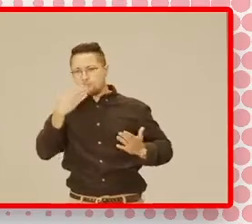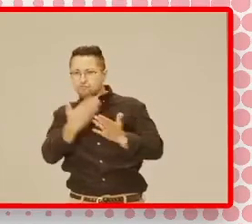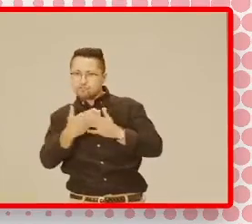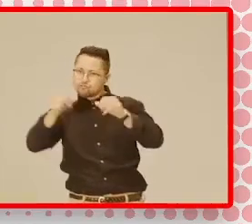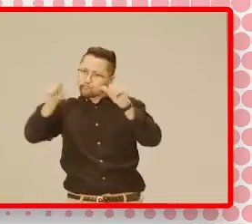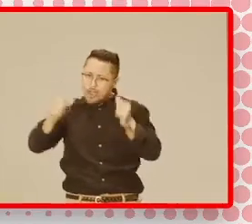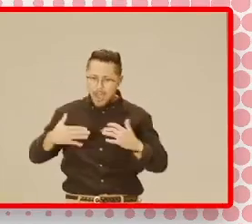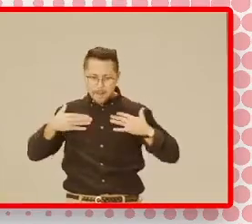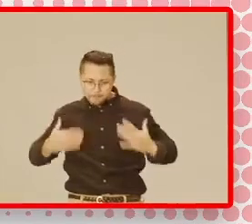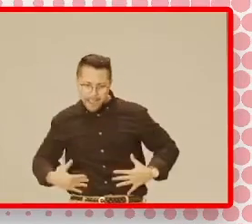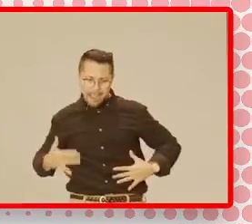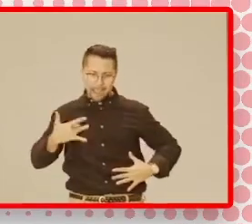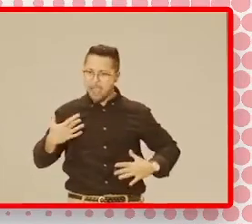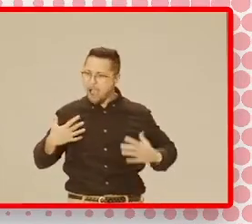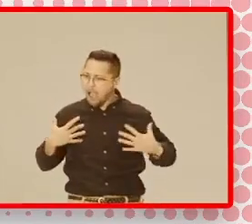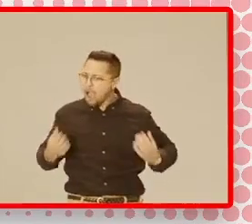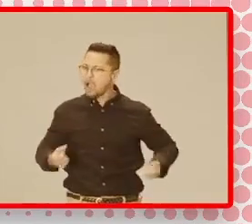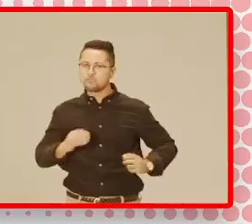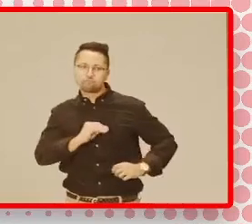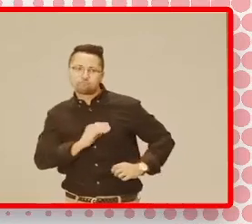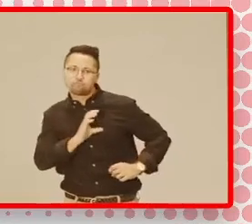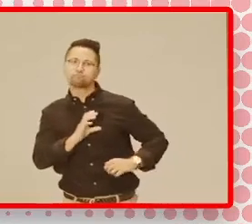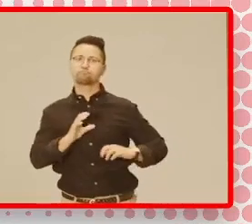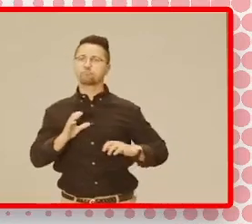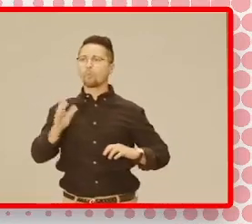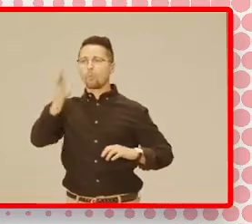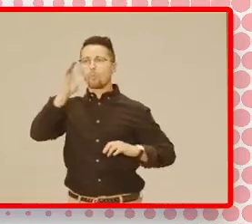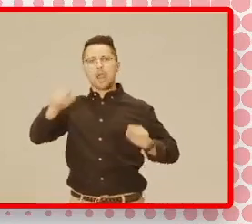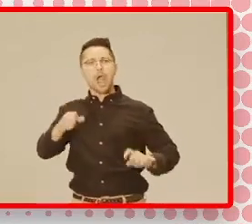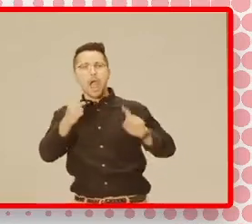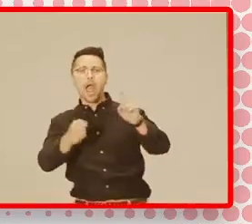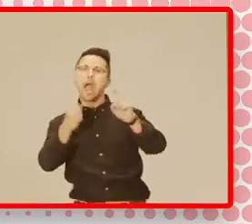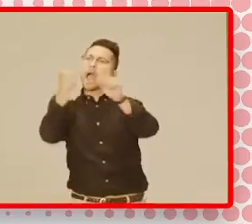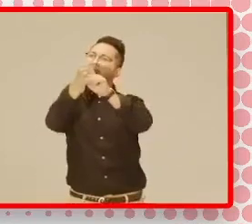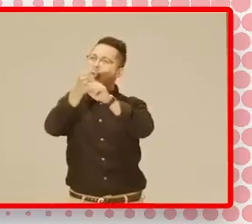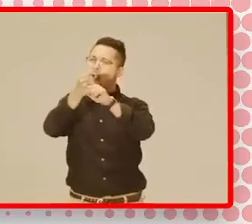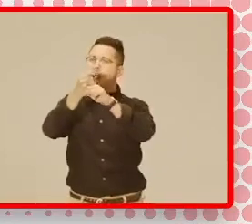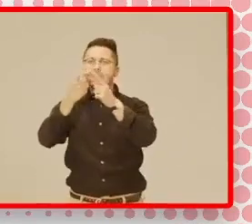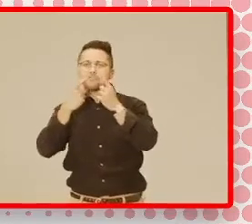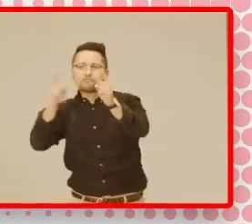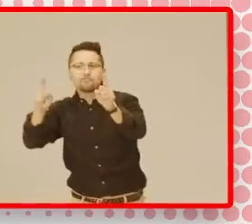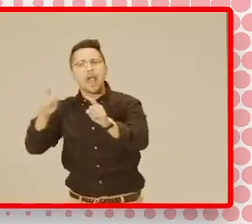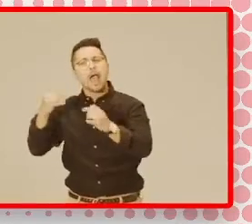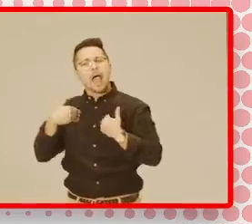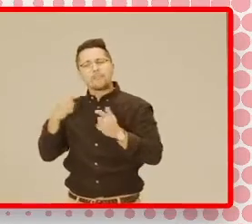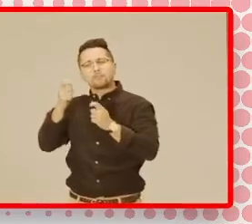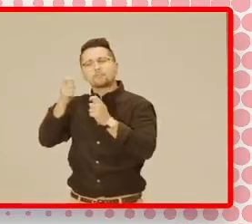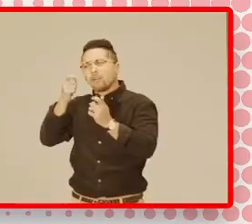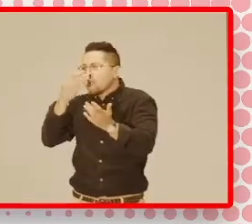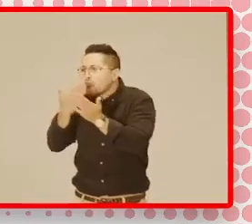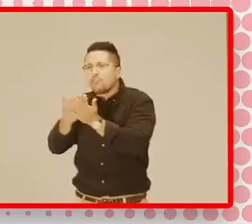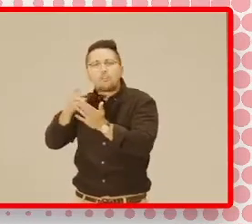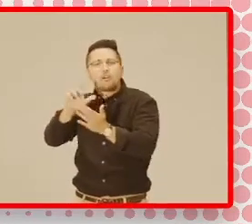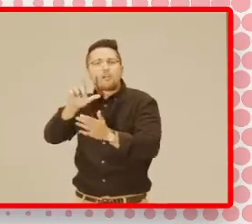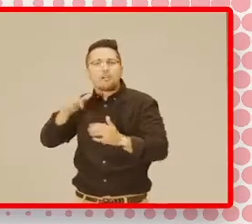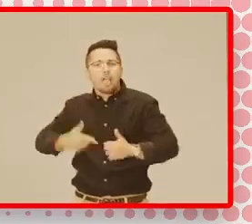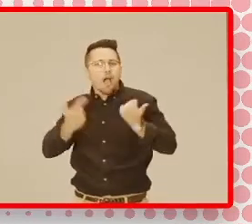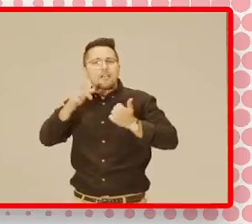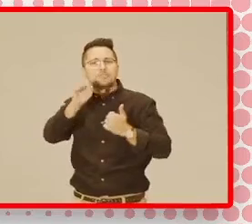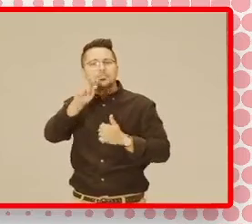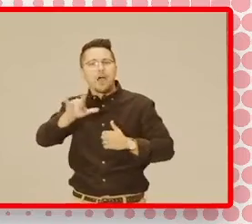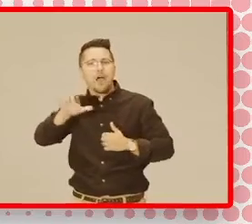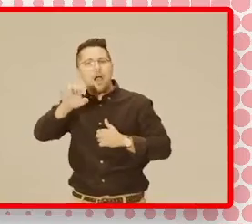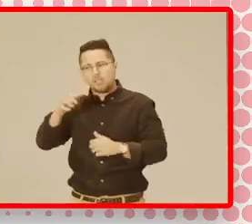going to achieve certain things, and they're going to have a certain lifestyle that is good for them.